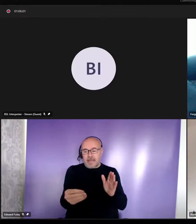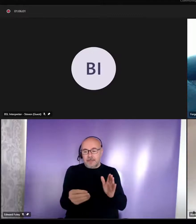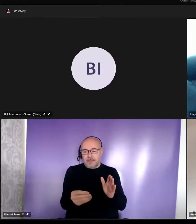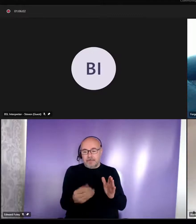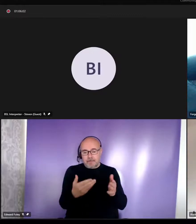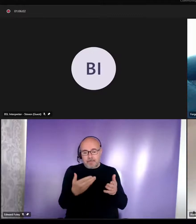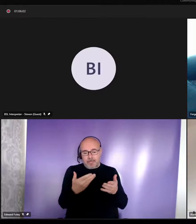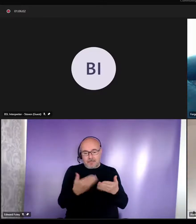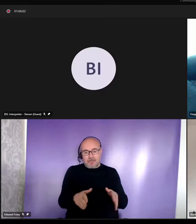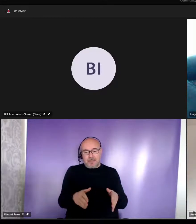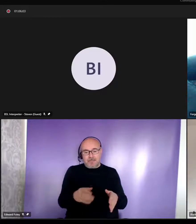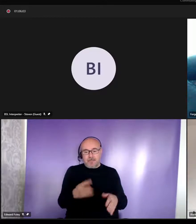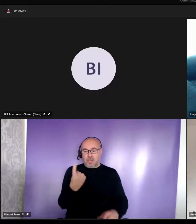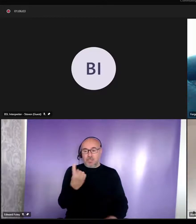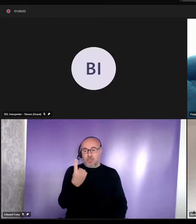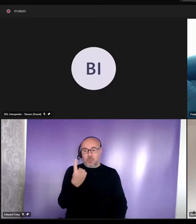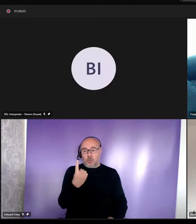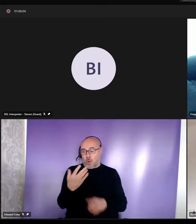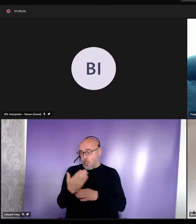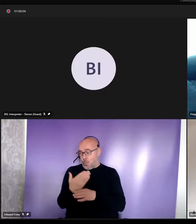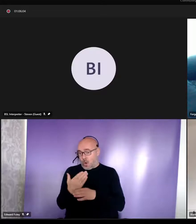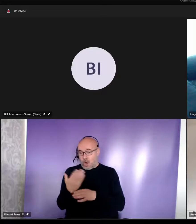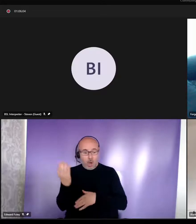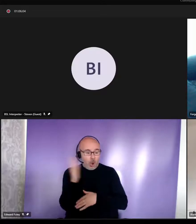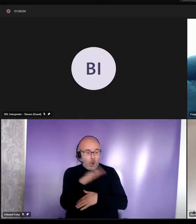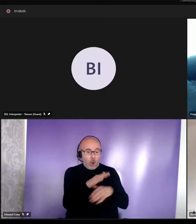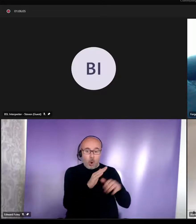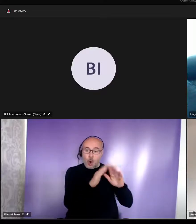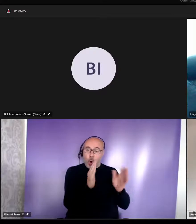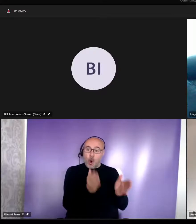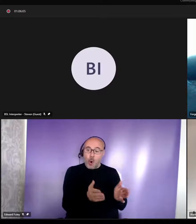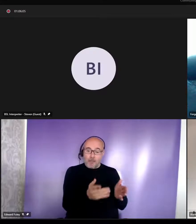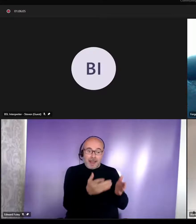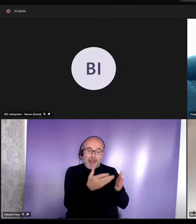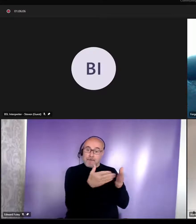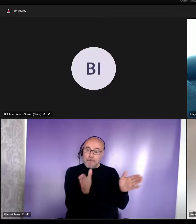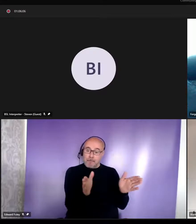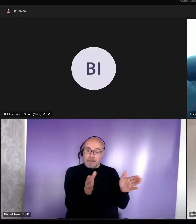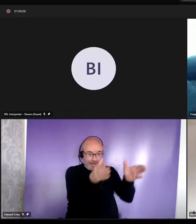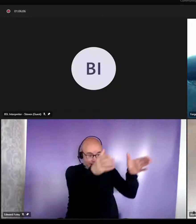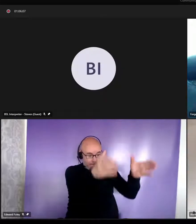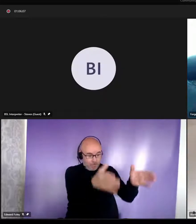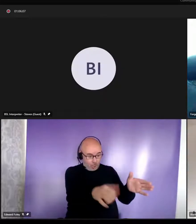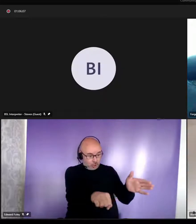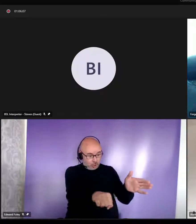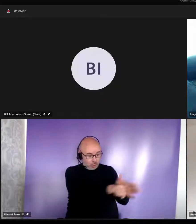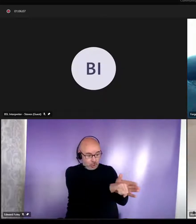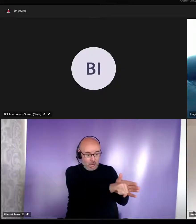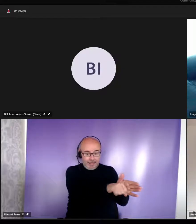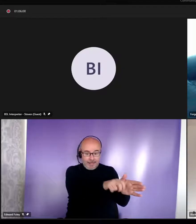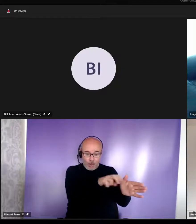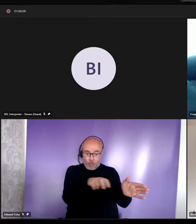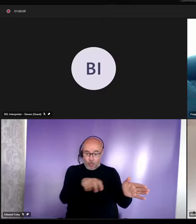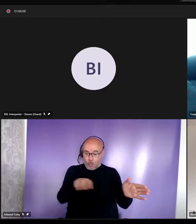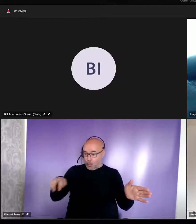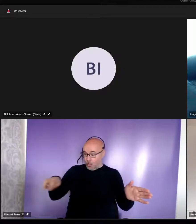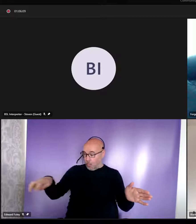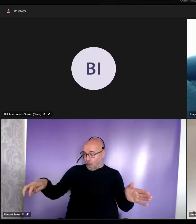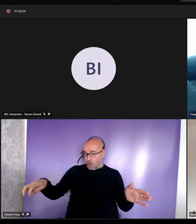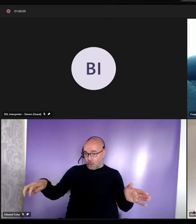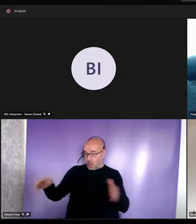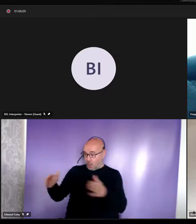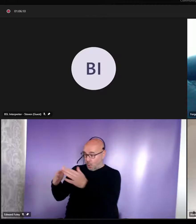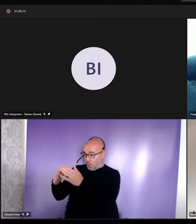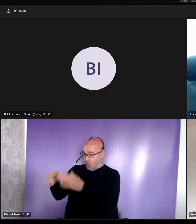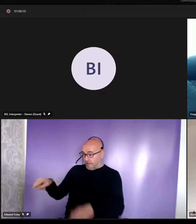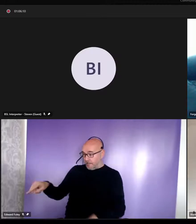coming home from their work at night, parking it in one of the public charging points, walking home, and that's it there